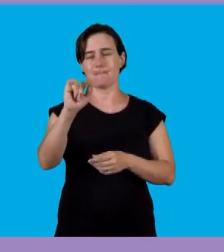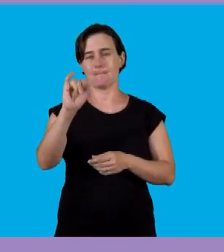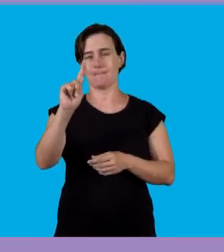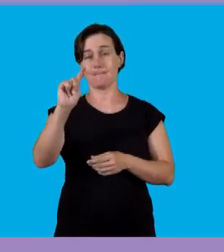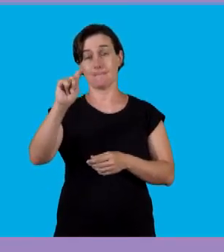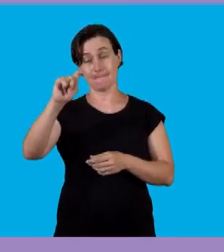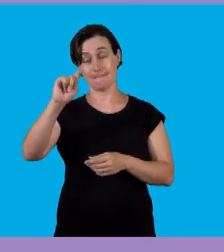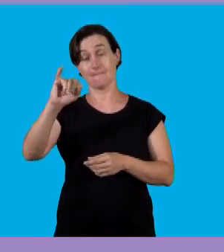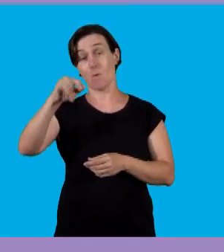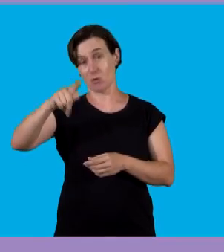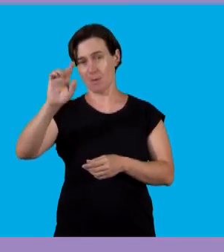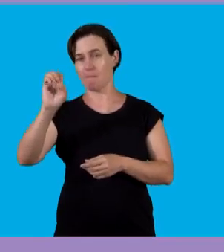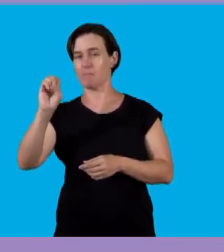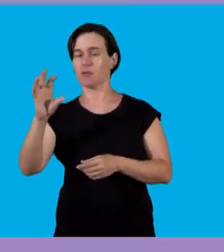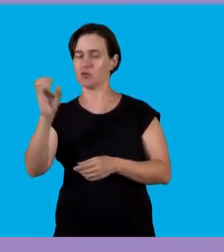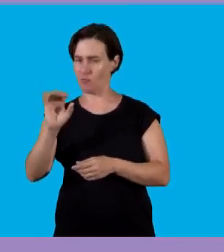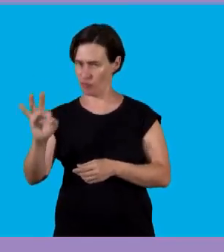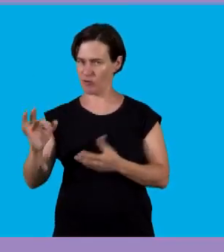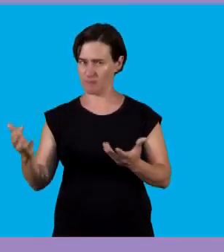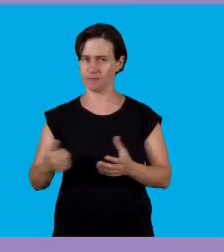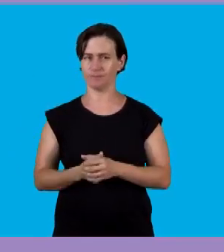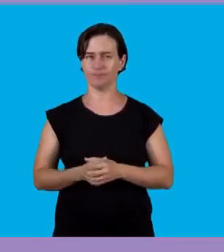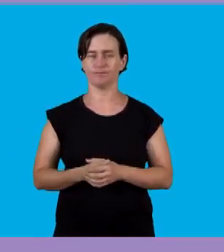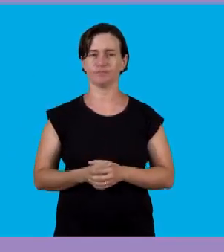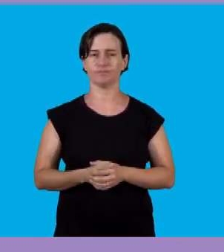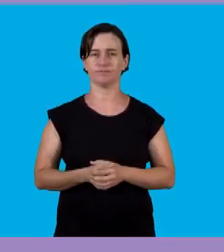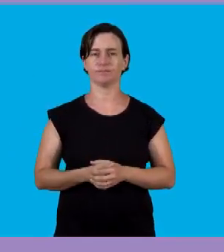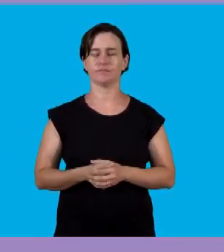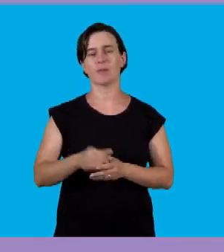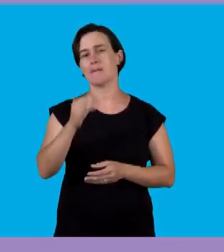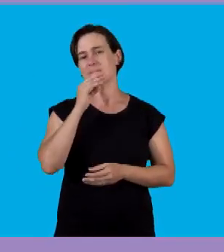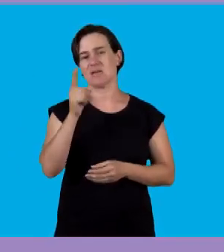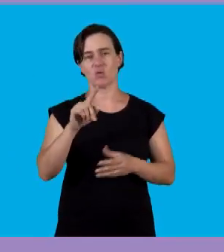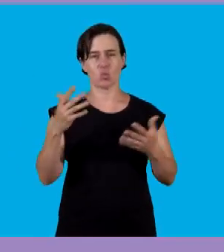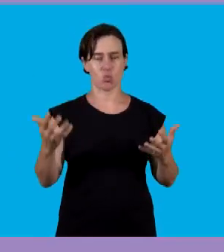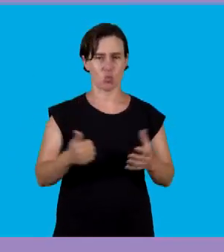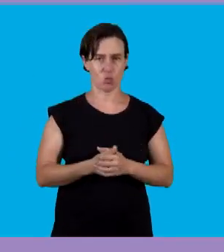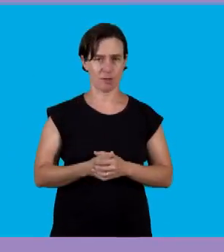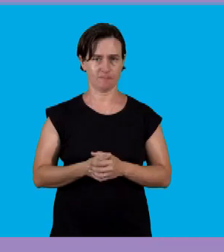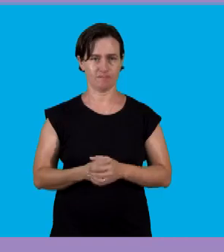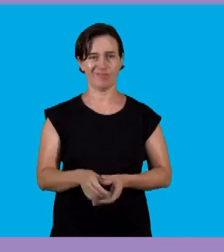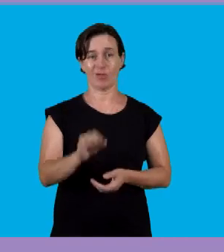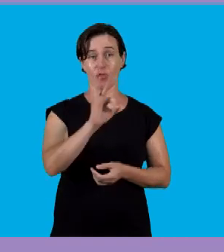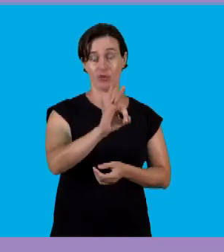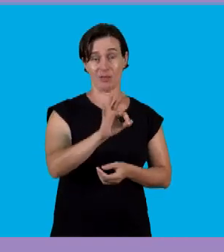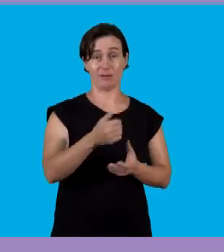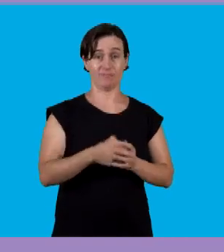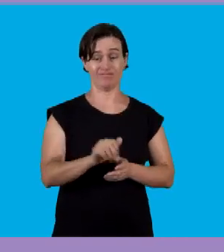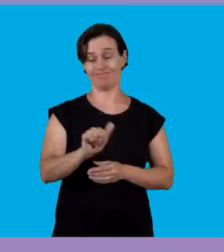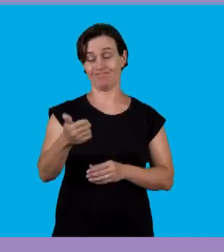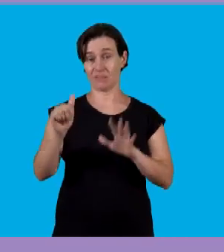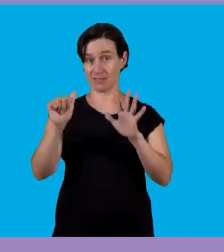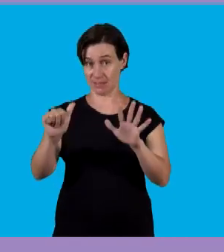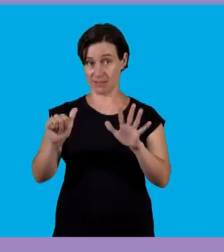do. So we are going to use the first 6 multiples of 3. So that is our 3,